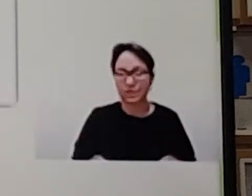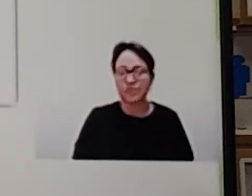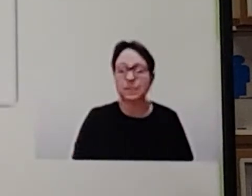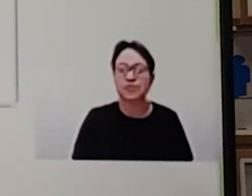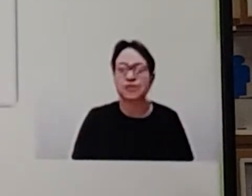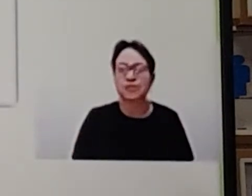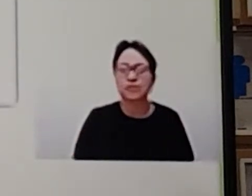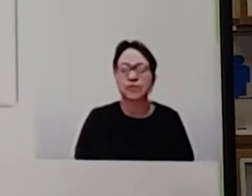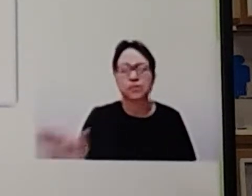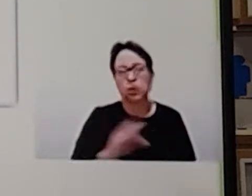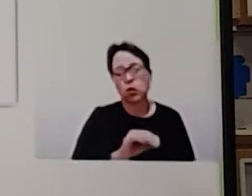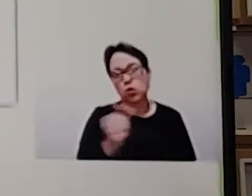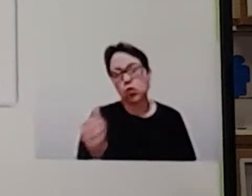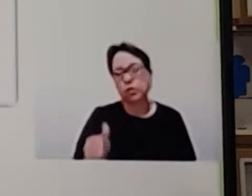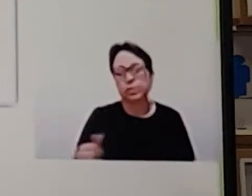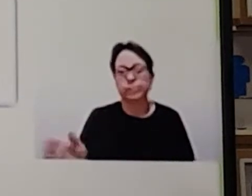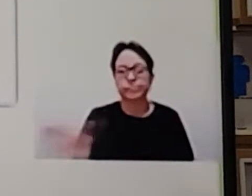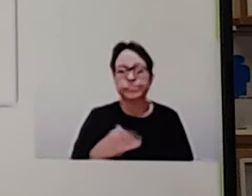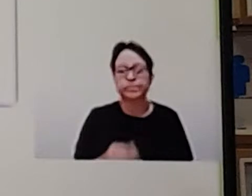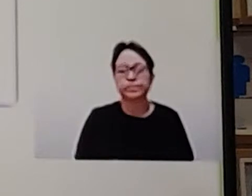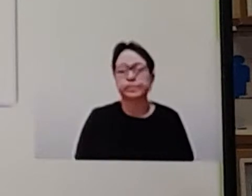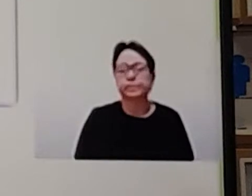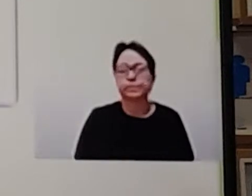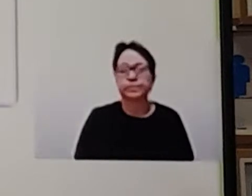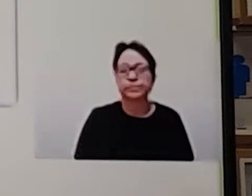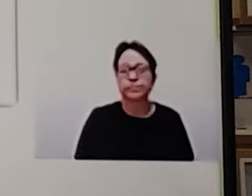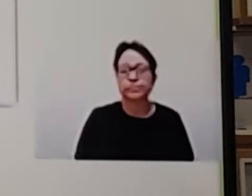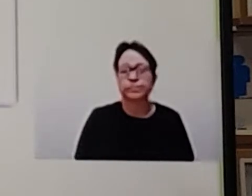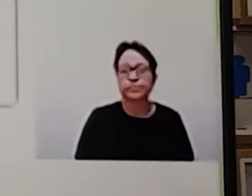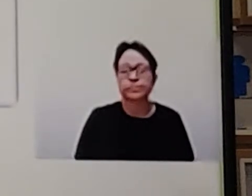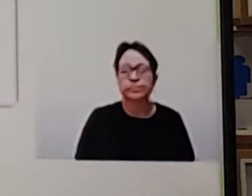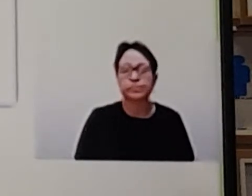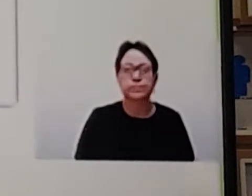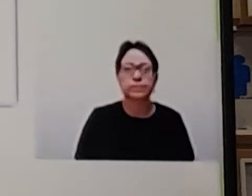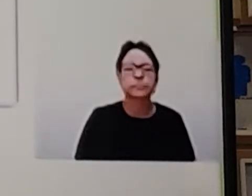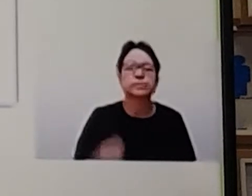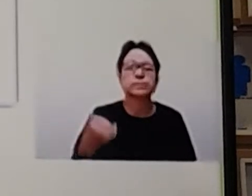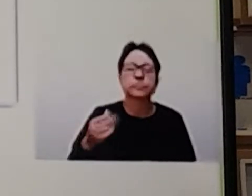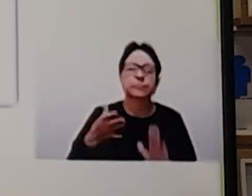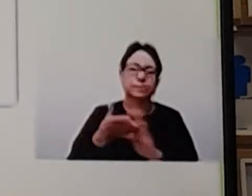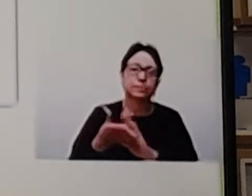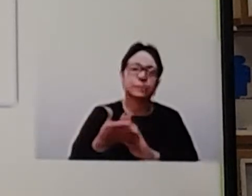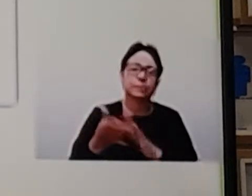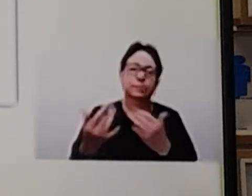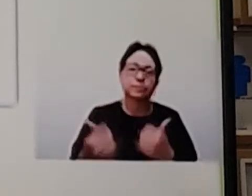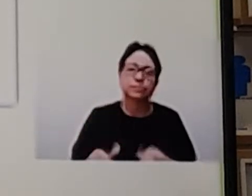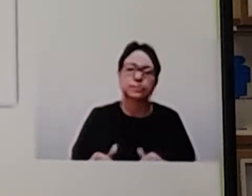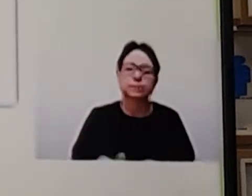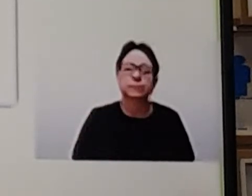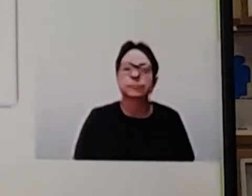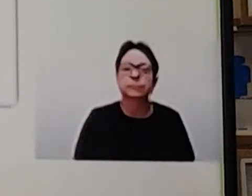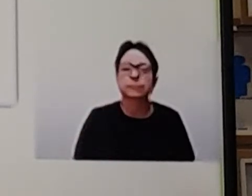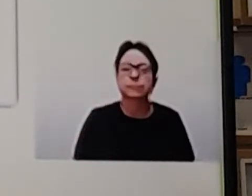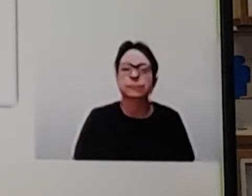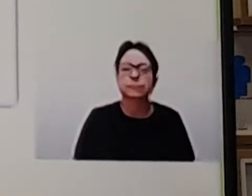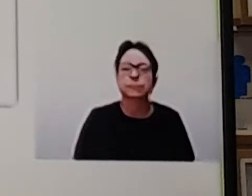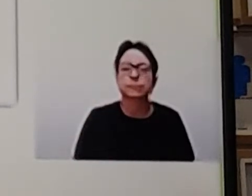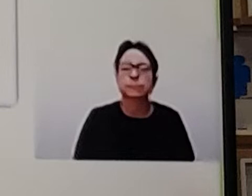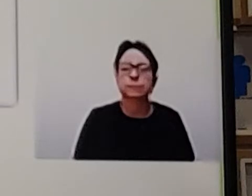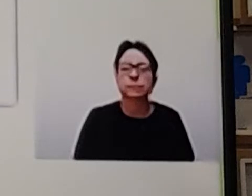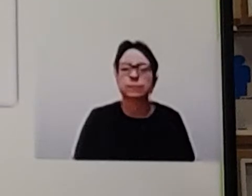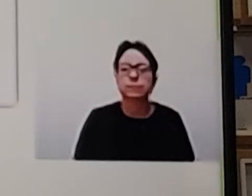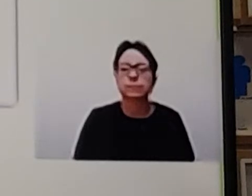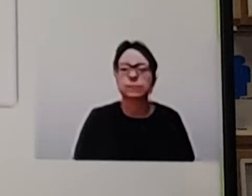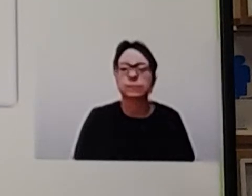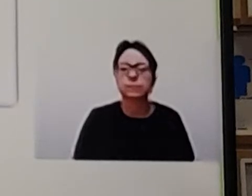As I said, there is many type of ramps available. So if the ramp is very long, it's more